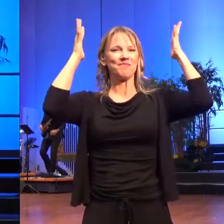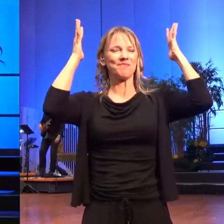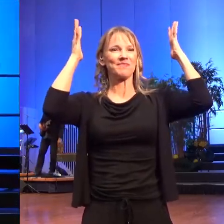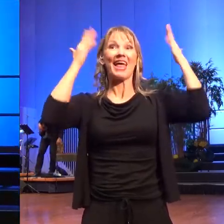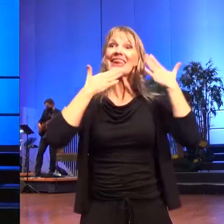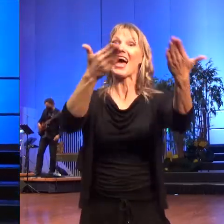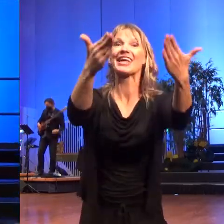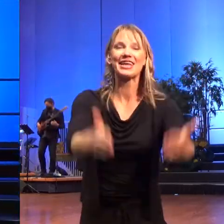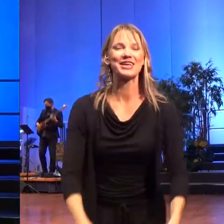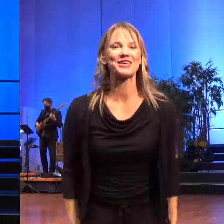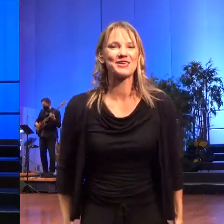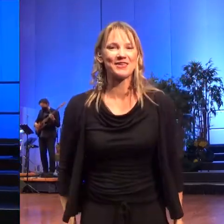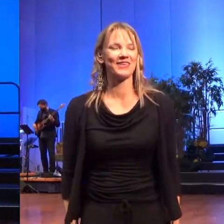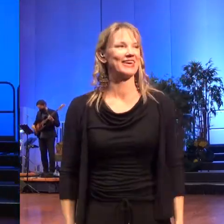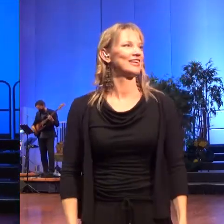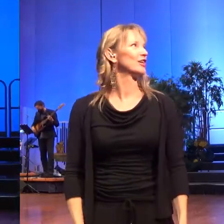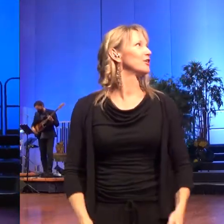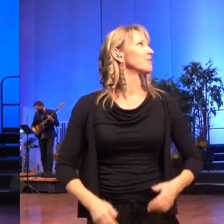Thank you.